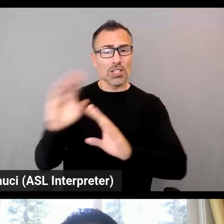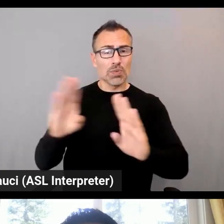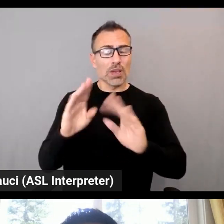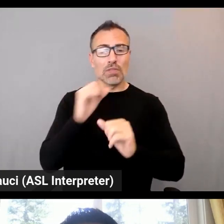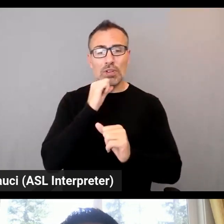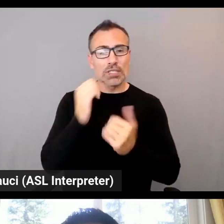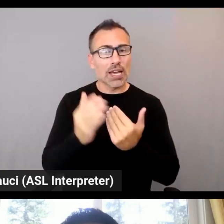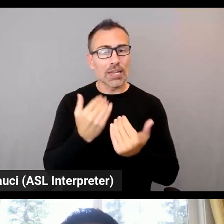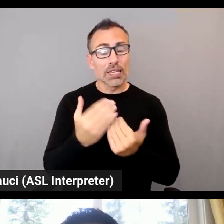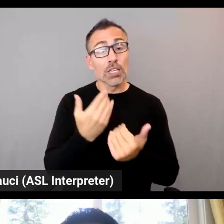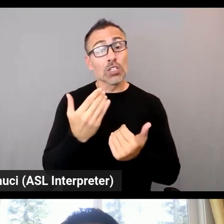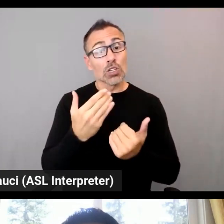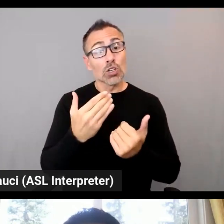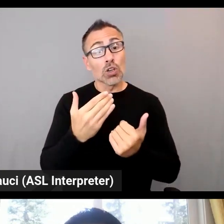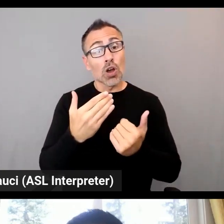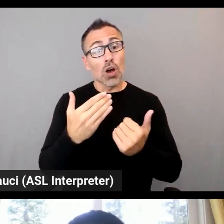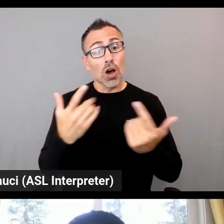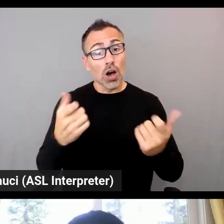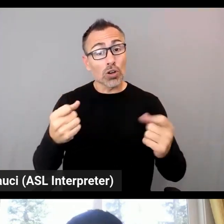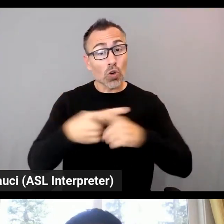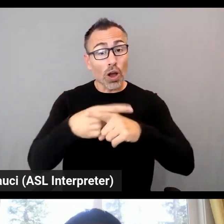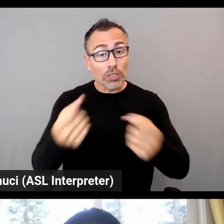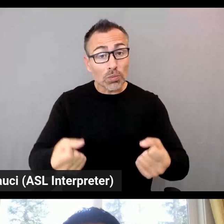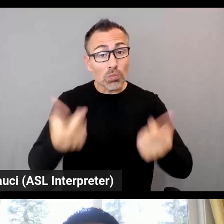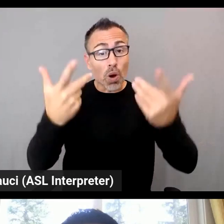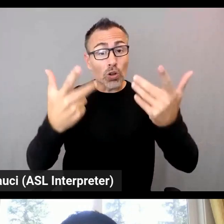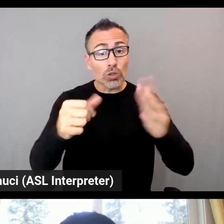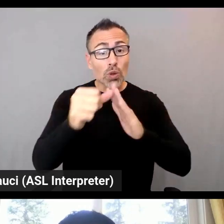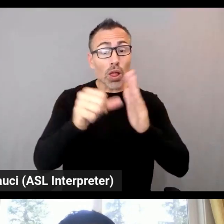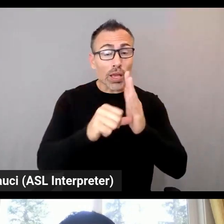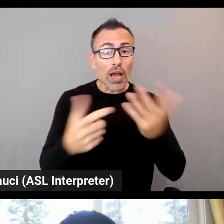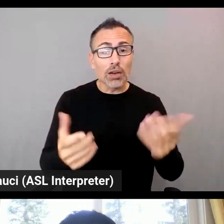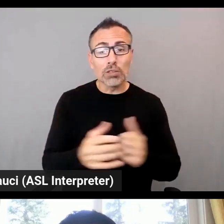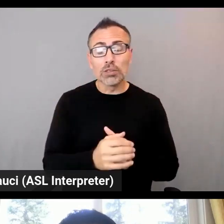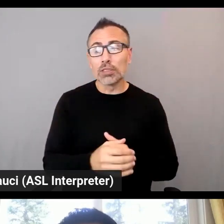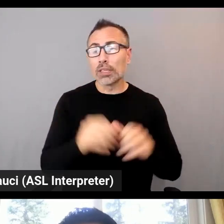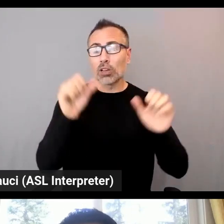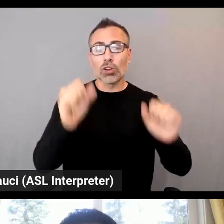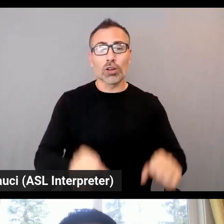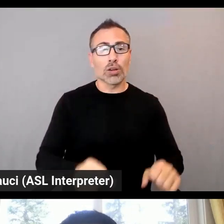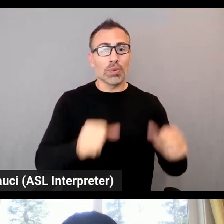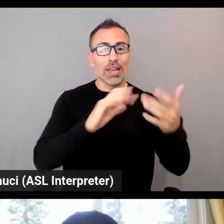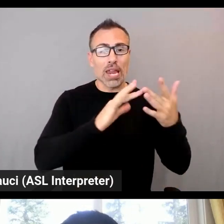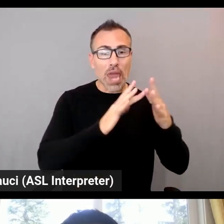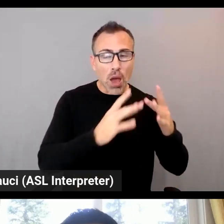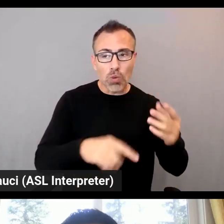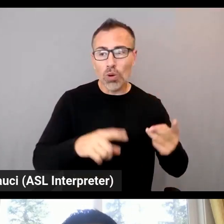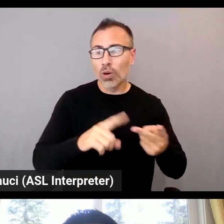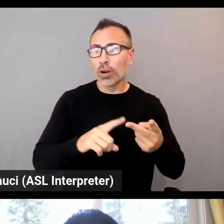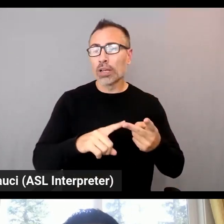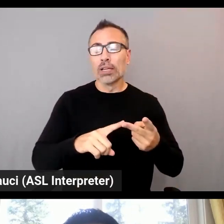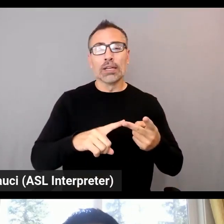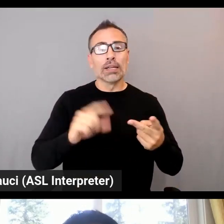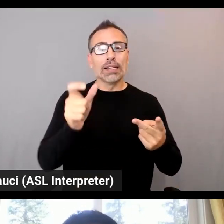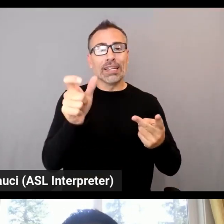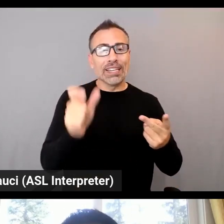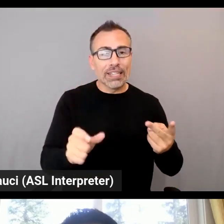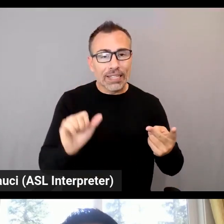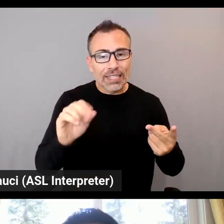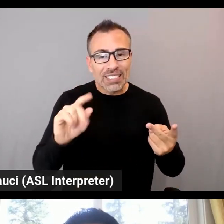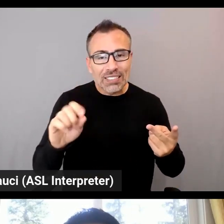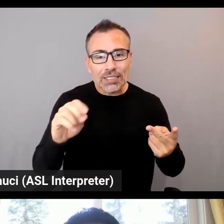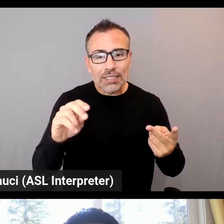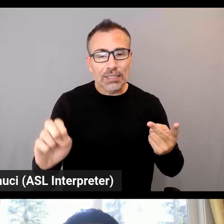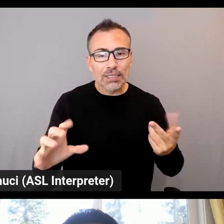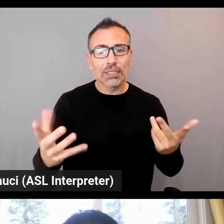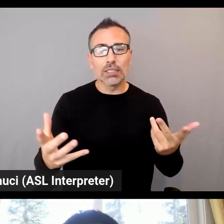multiple accounts. There could be networks and instances as well at this scale. So in order to solve